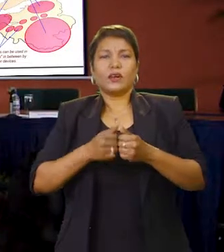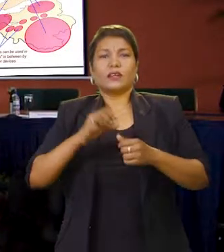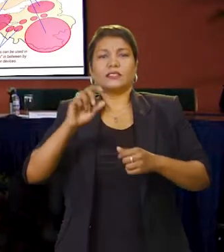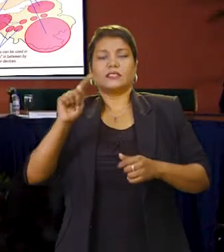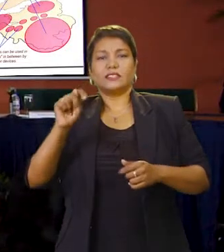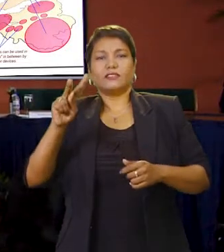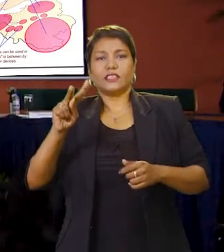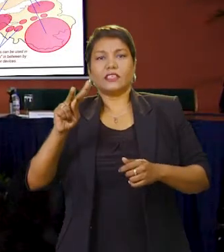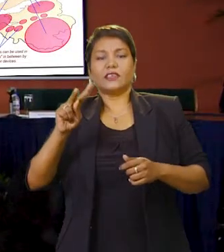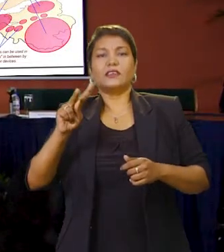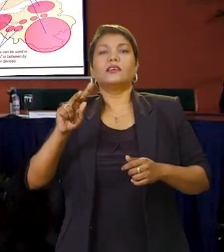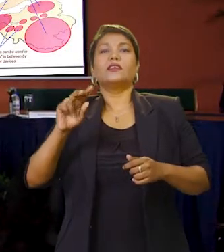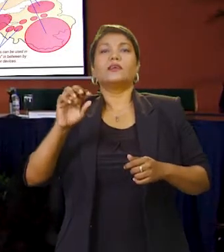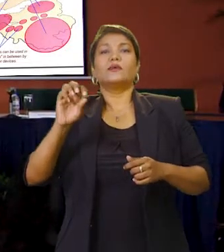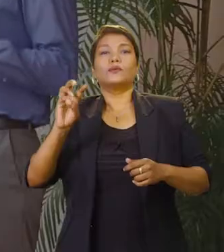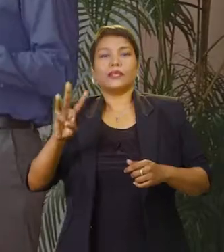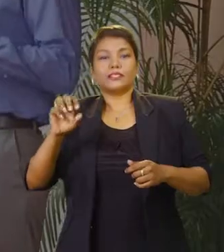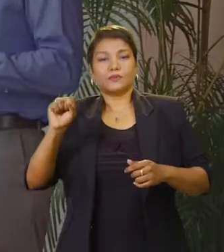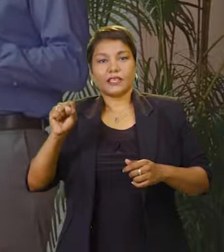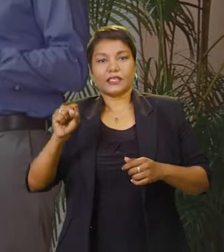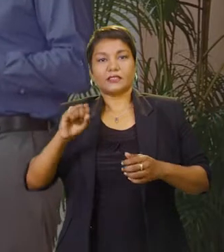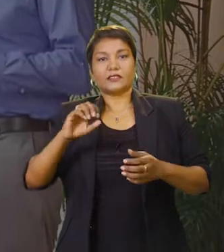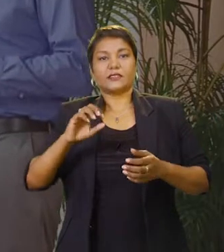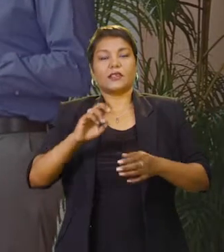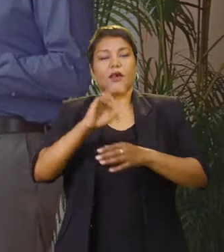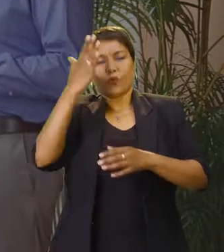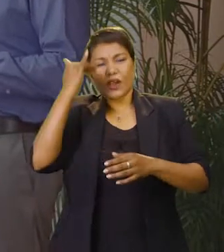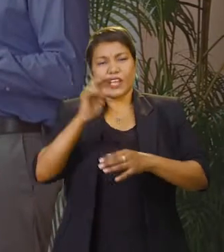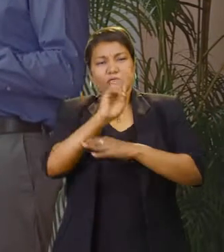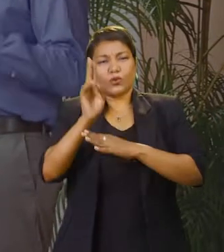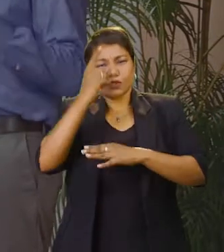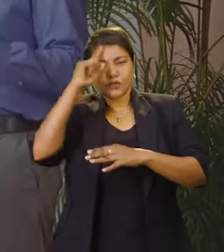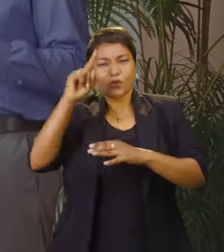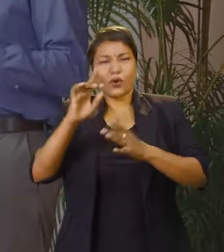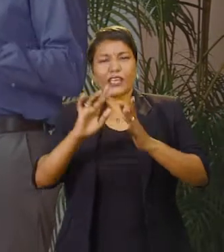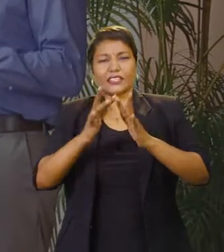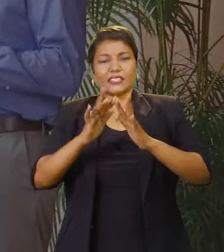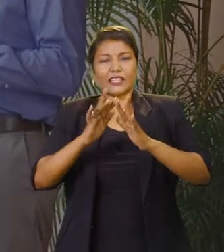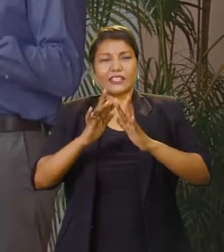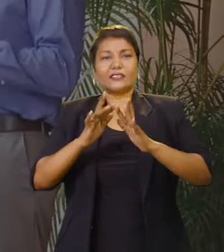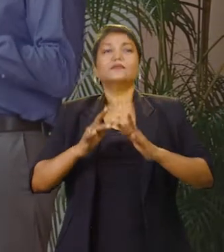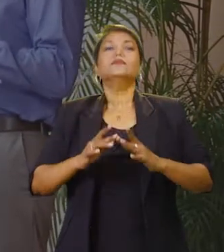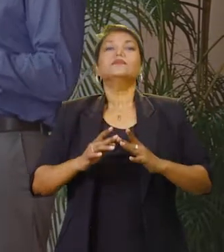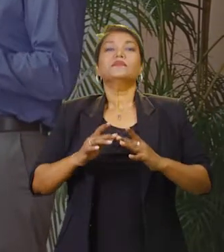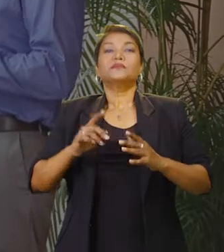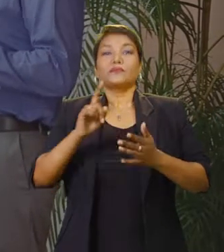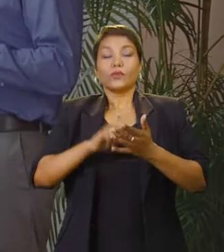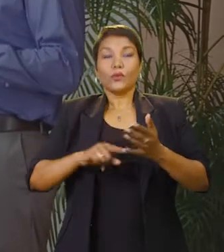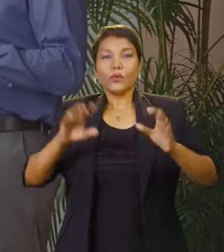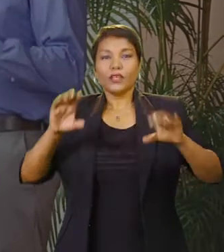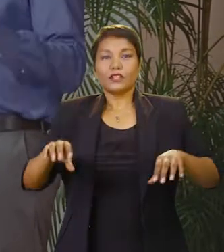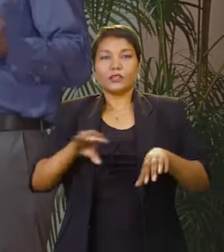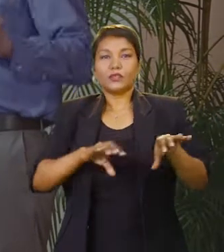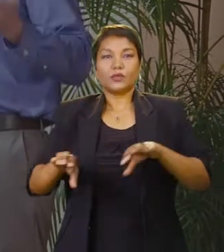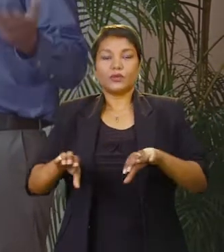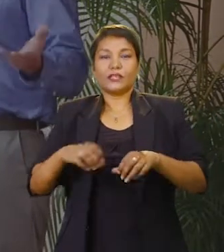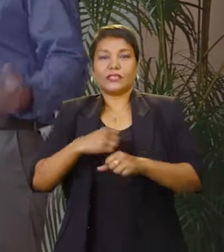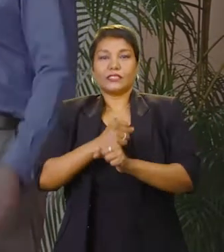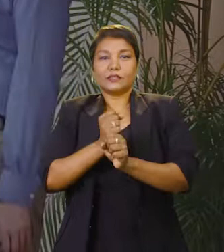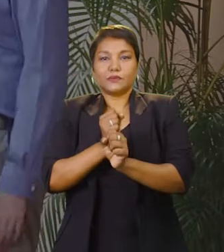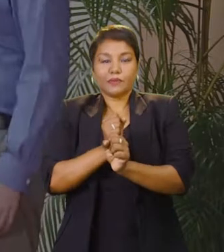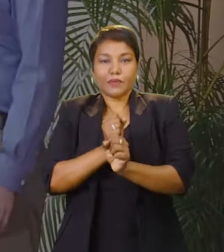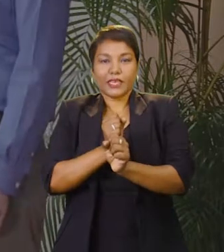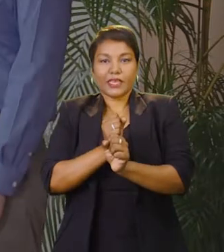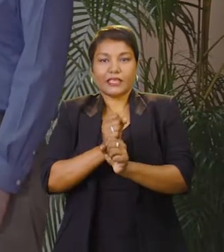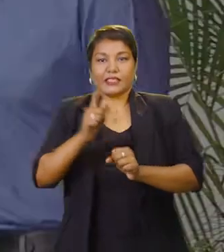as high-speed broadband? What we can do with these TV white spaces is make more effective use and make them available on a shared